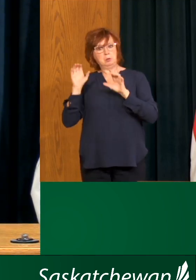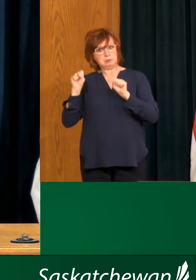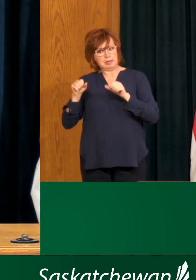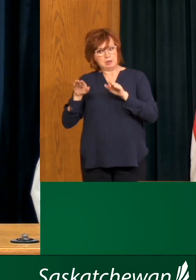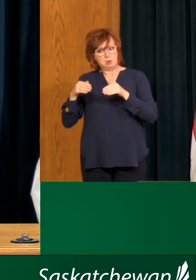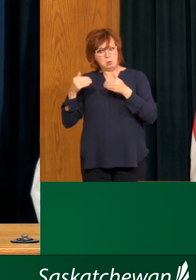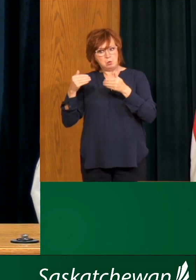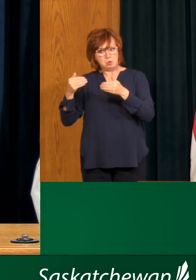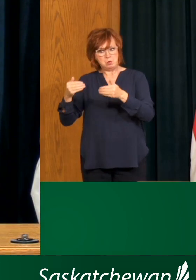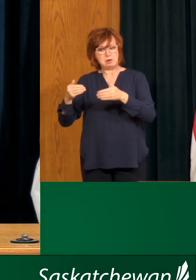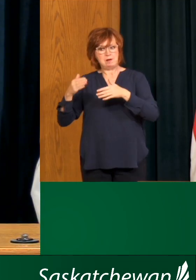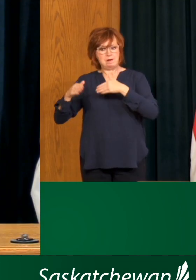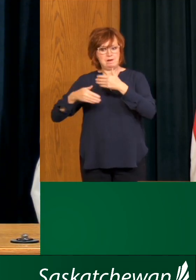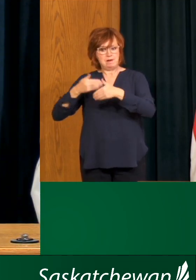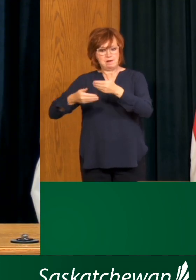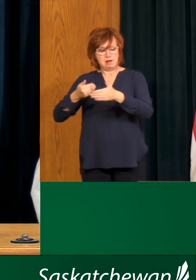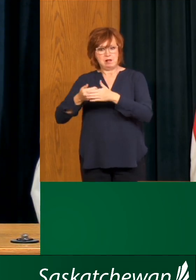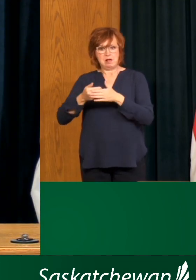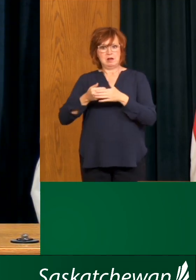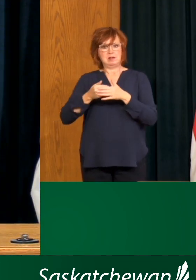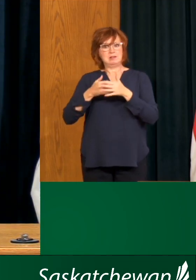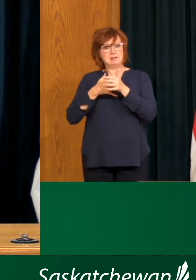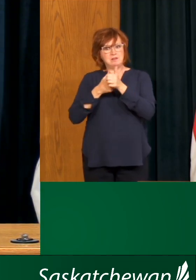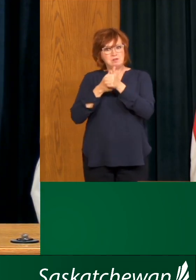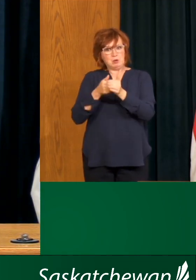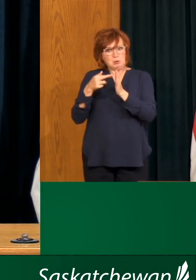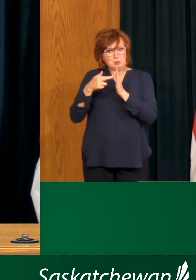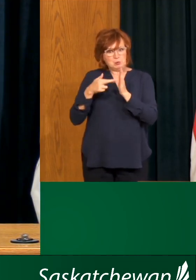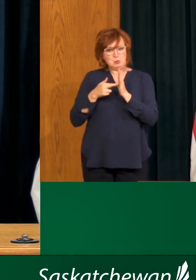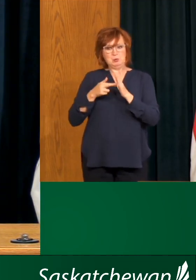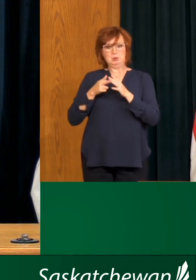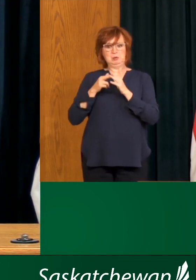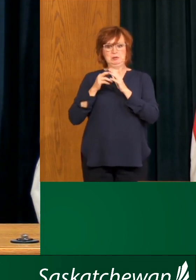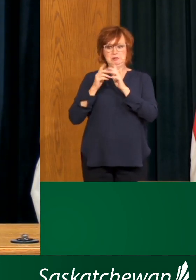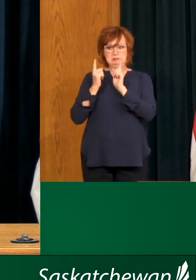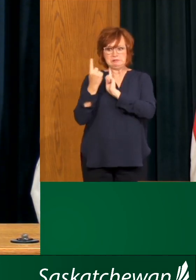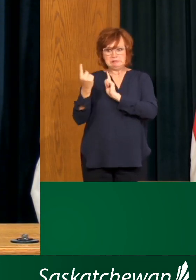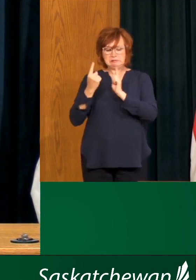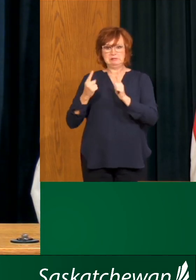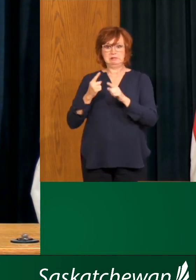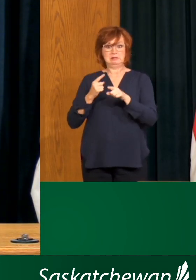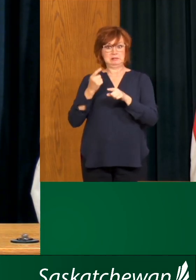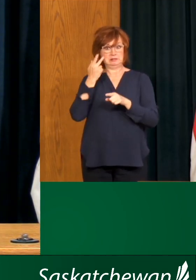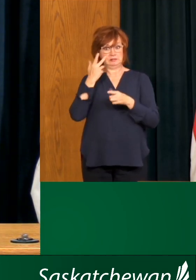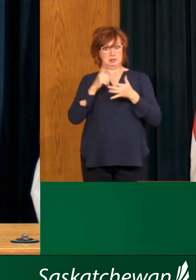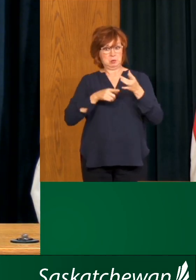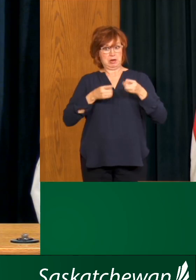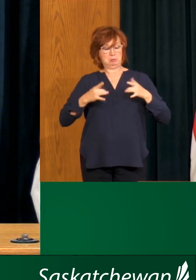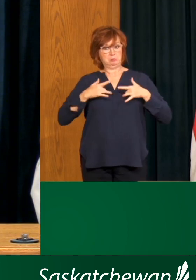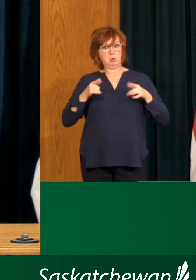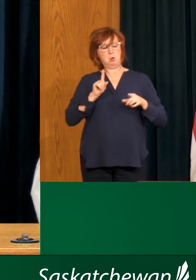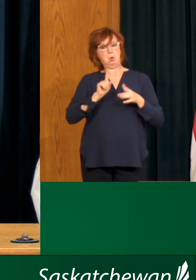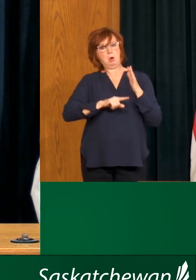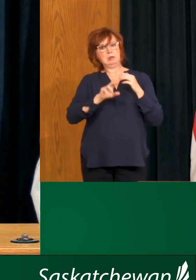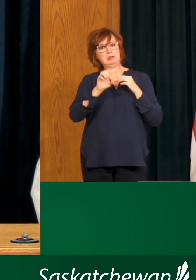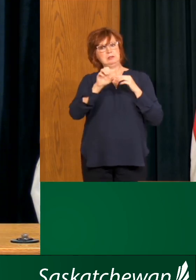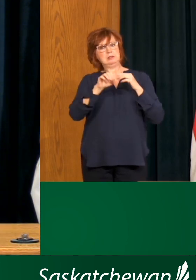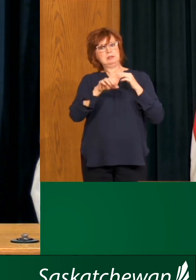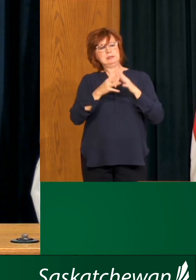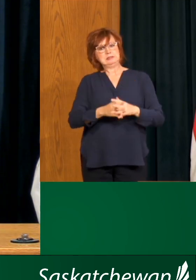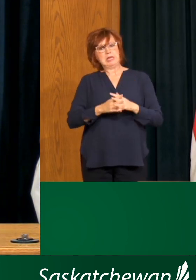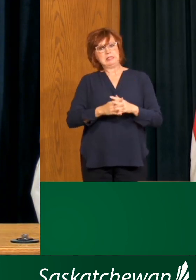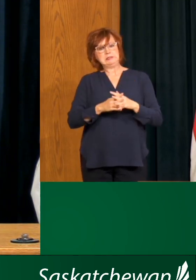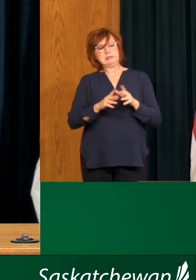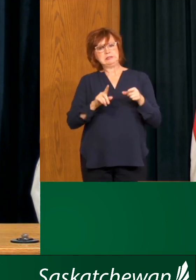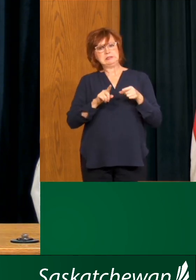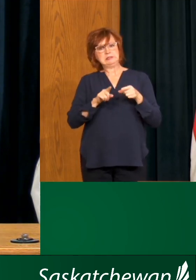for us so far. Just look at what is happening in areas south of our border. In recent days, new